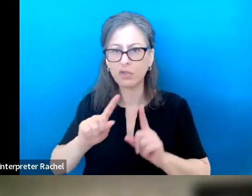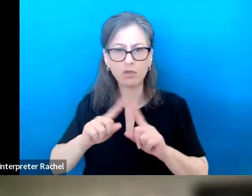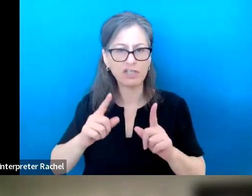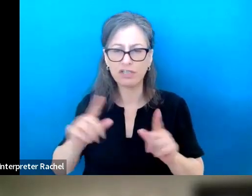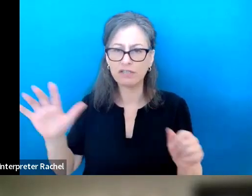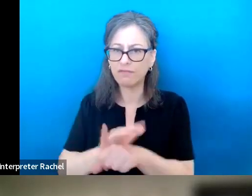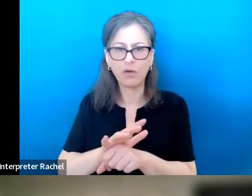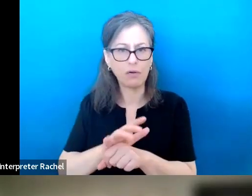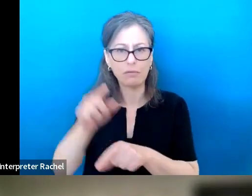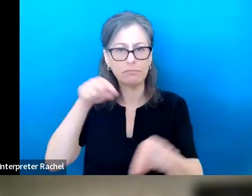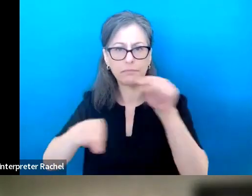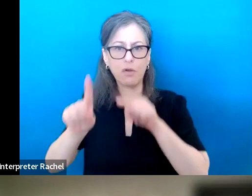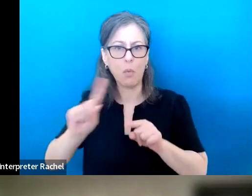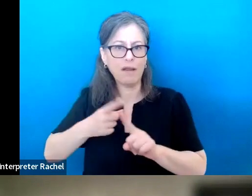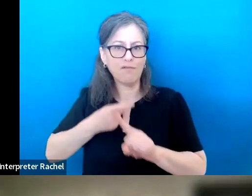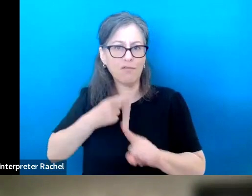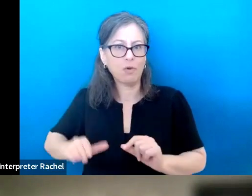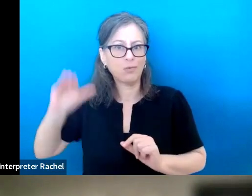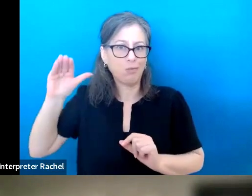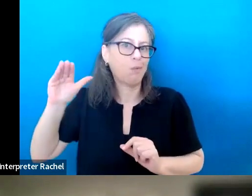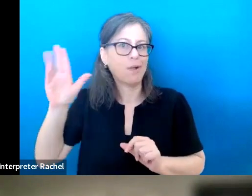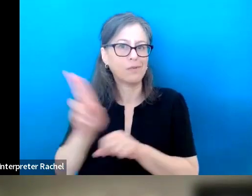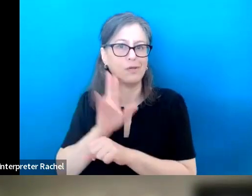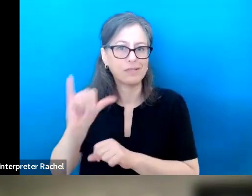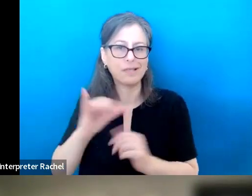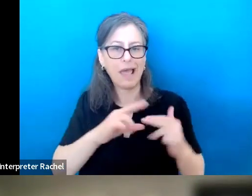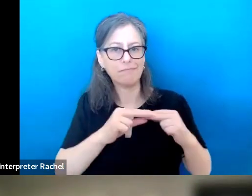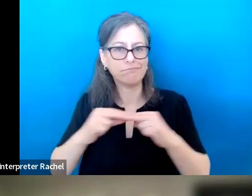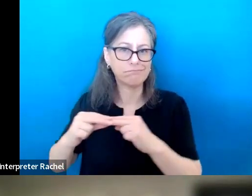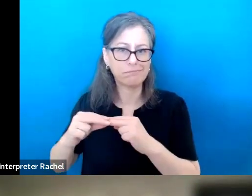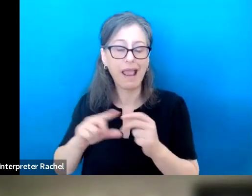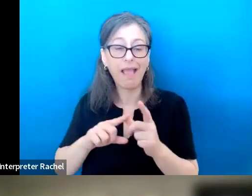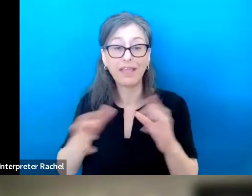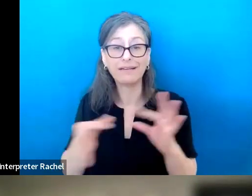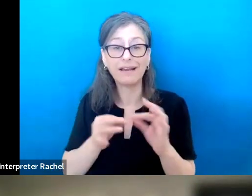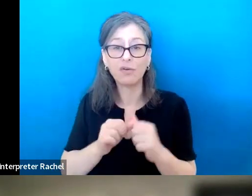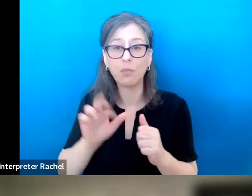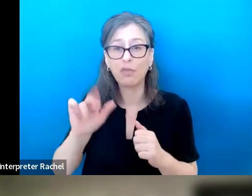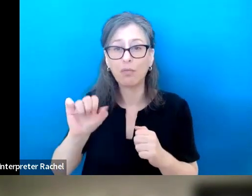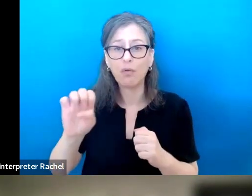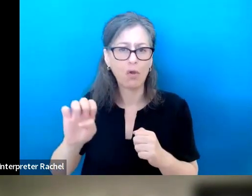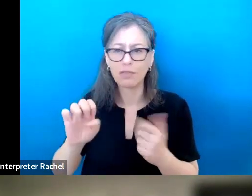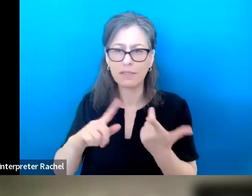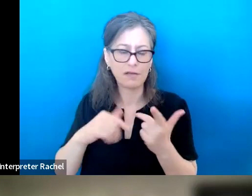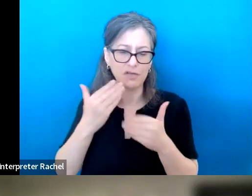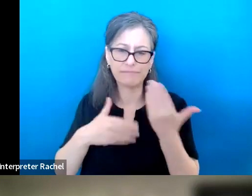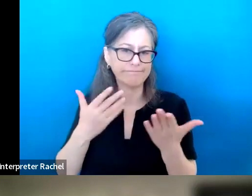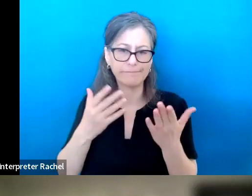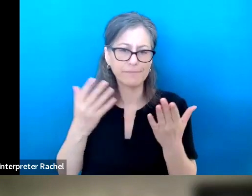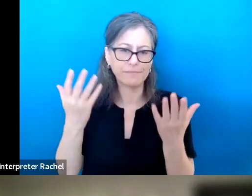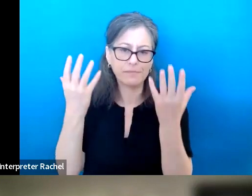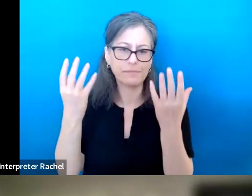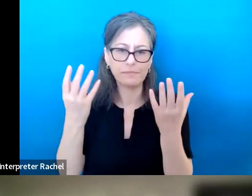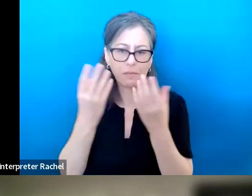to where she comes from. And she connected with Rose in such a way that she just went spinning, which was, you